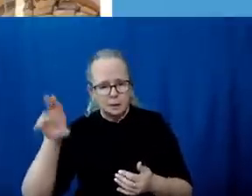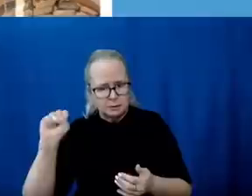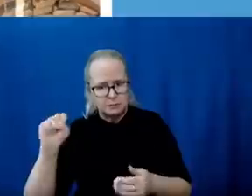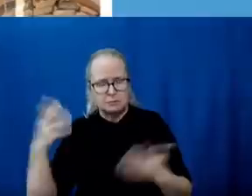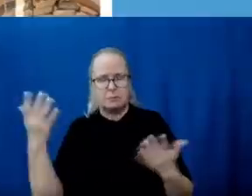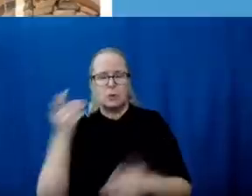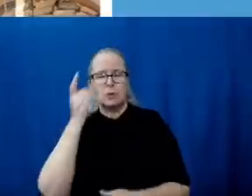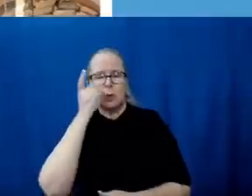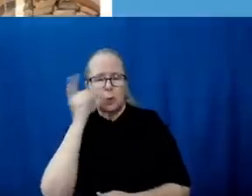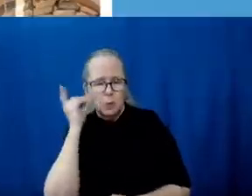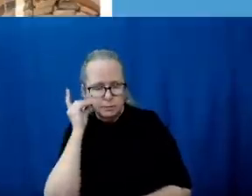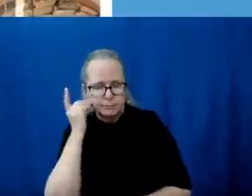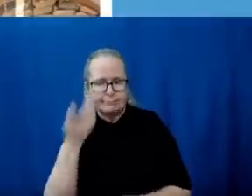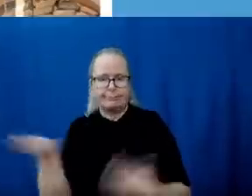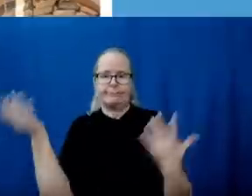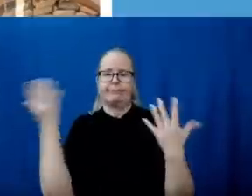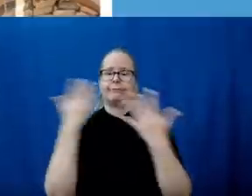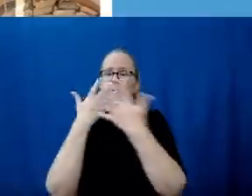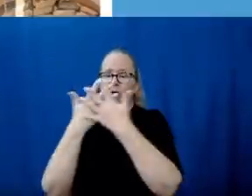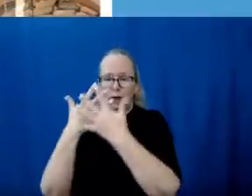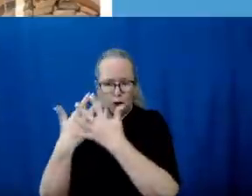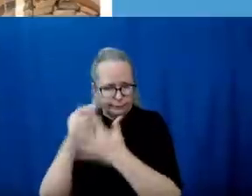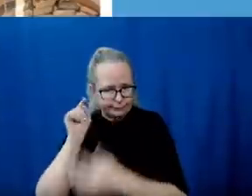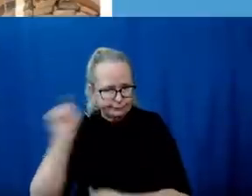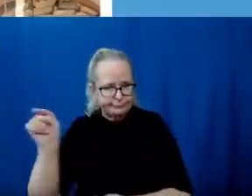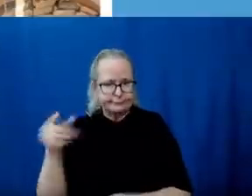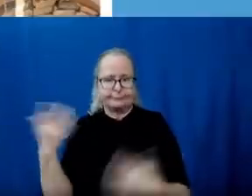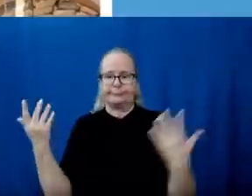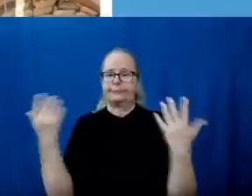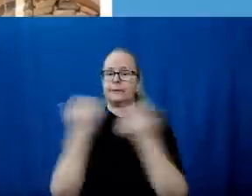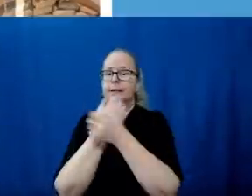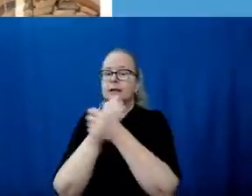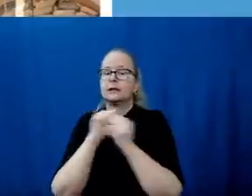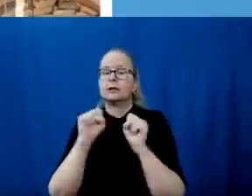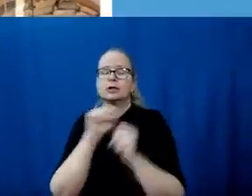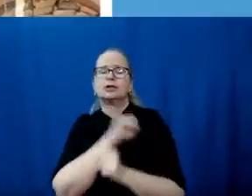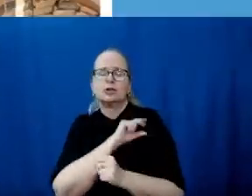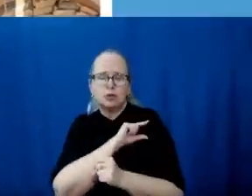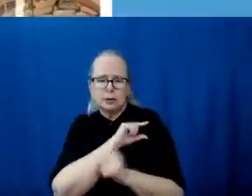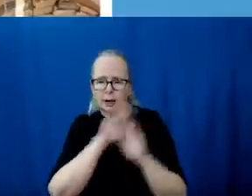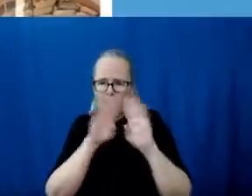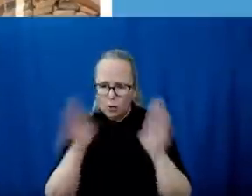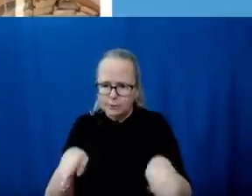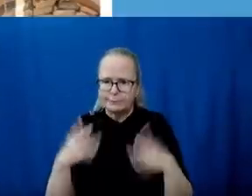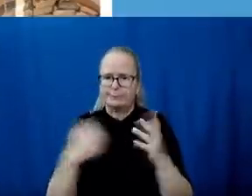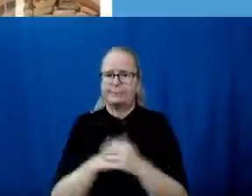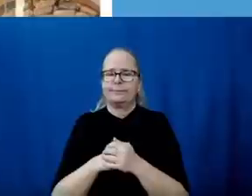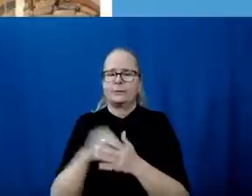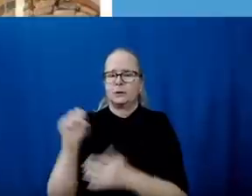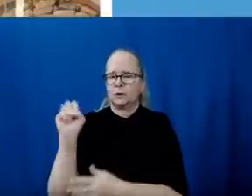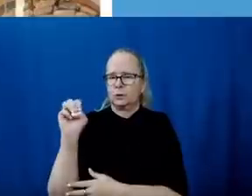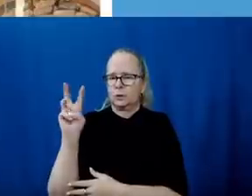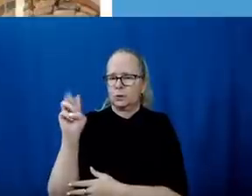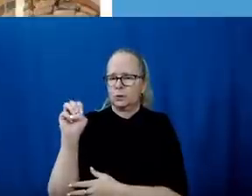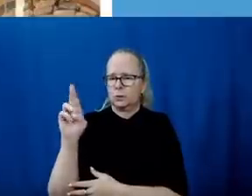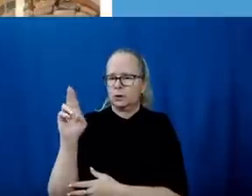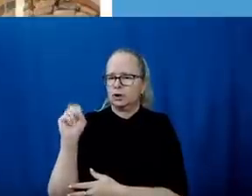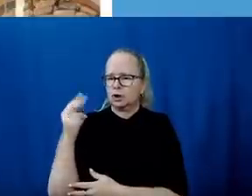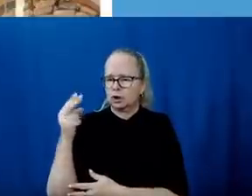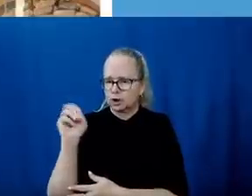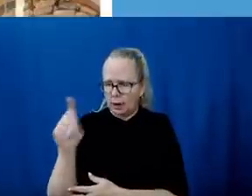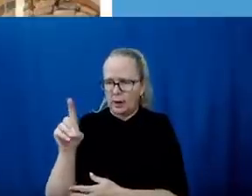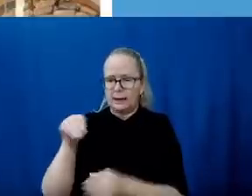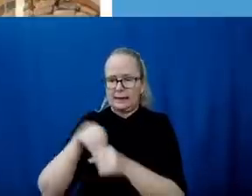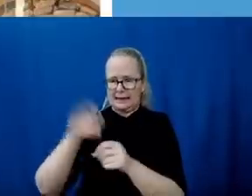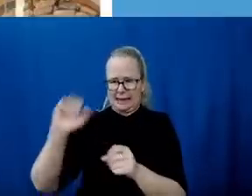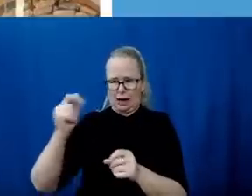in campuses, in dorms, correctional facilities, shelters. We've been through the sewer shed in Calgary,